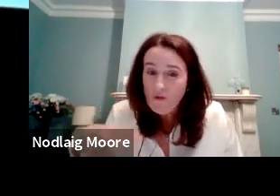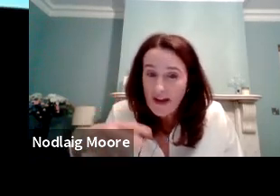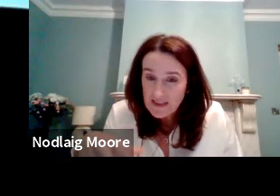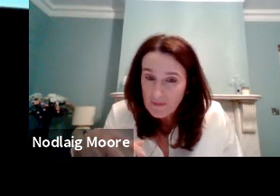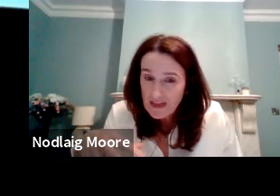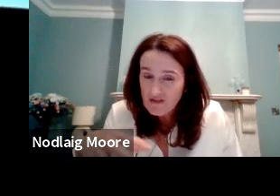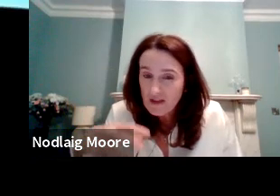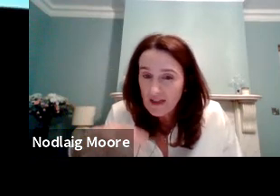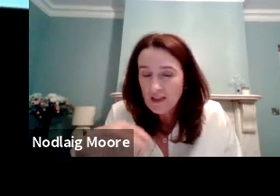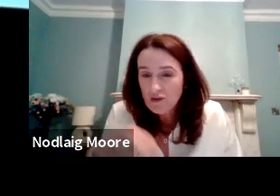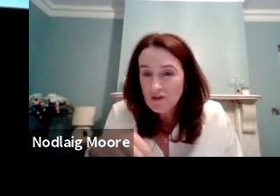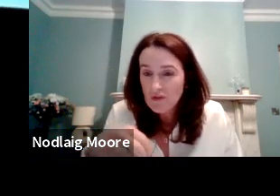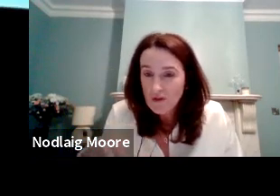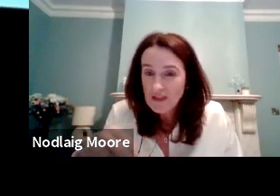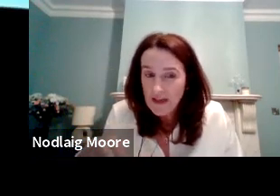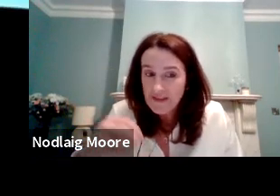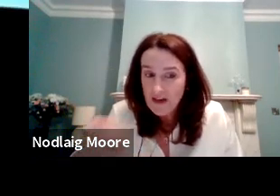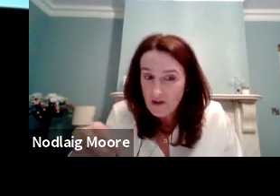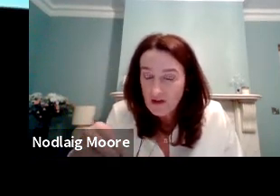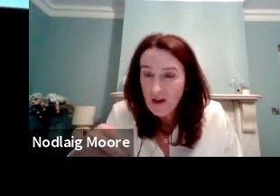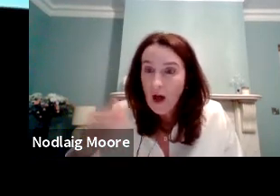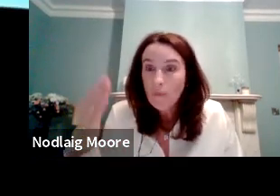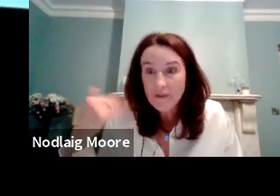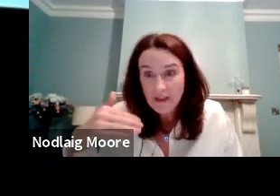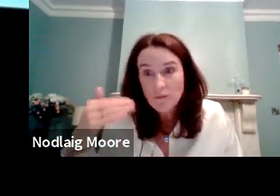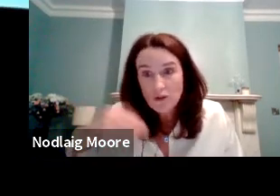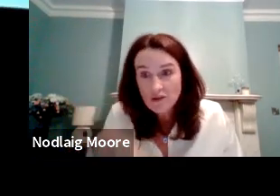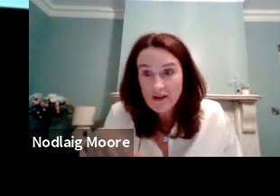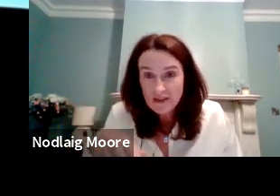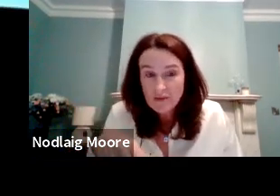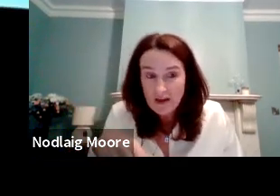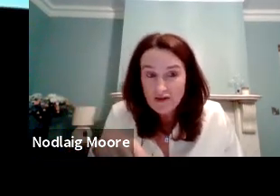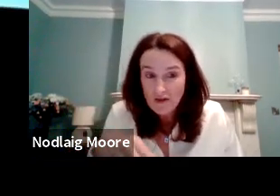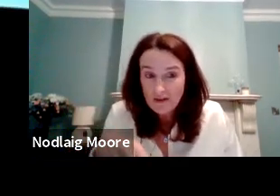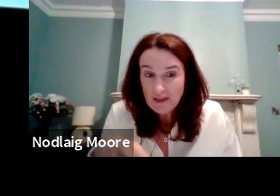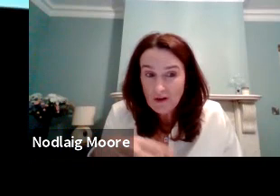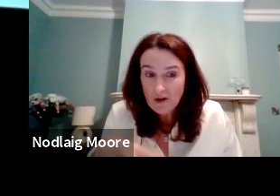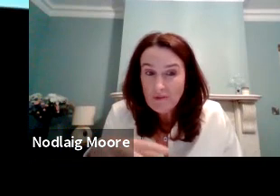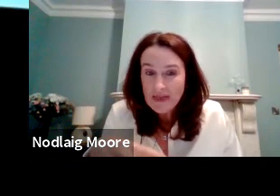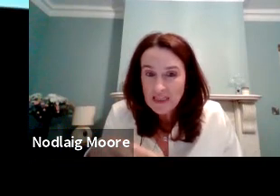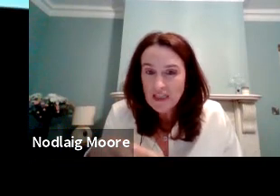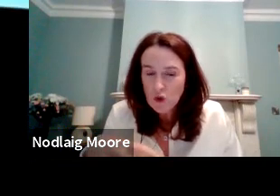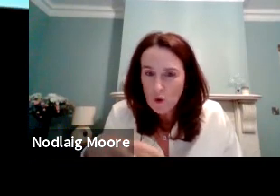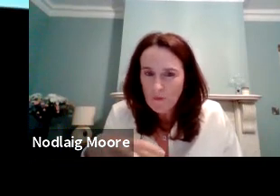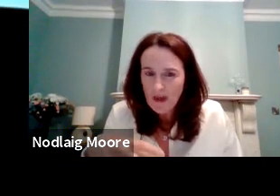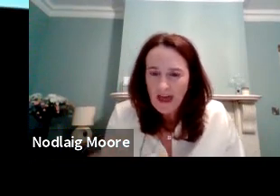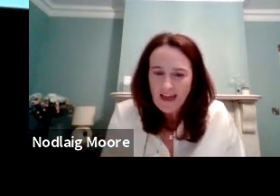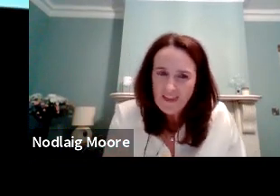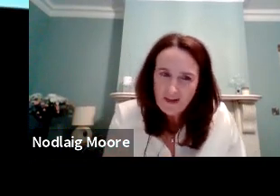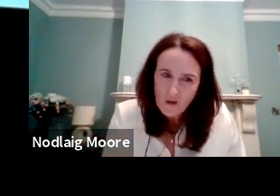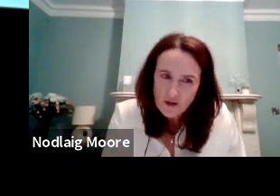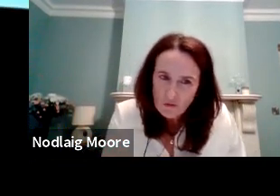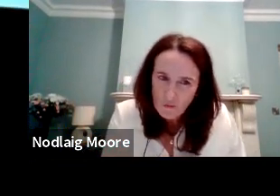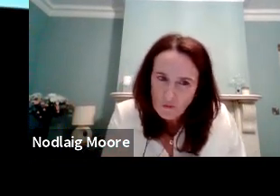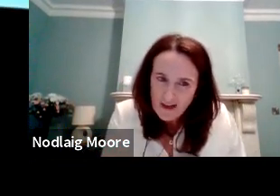we overestimate the likelihood of the worst case scenario, but then we underestimate our ability to cope. And